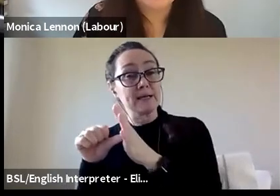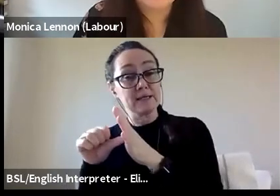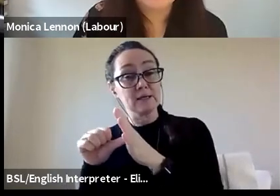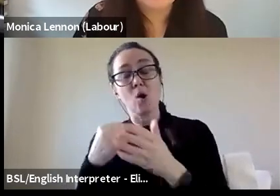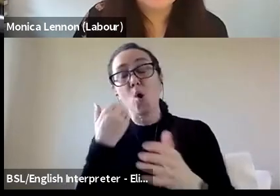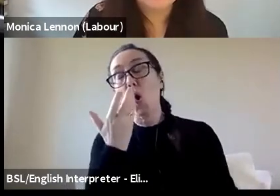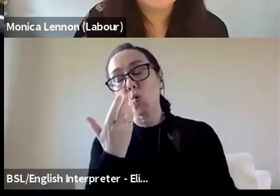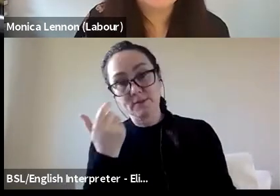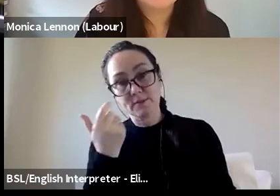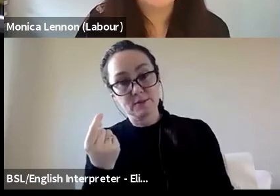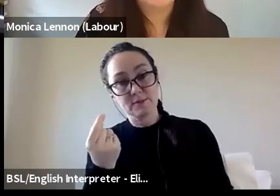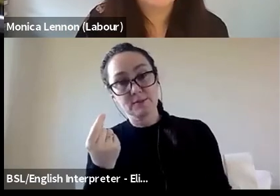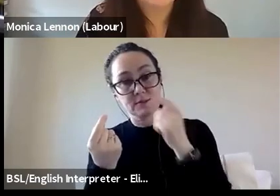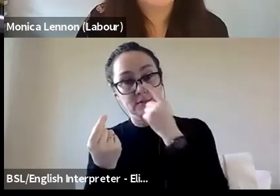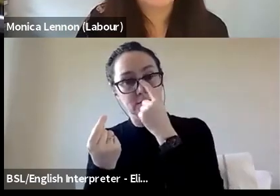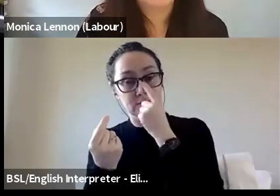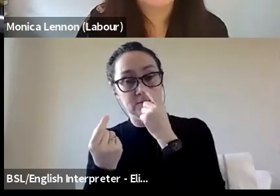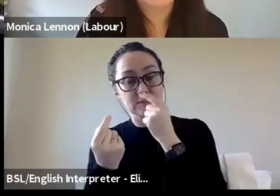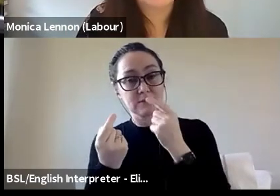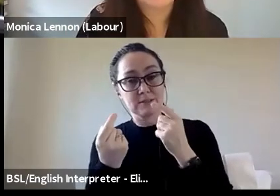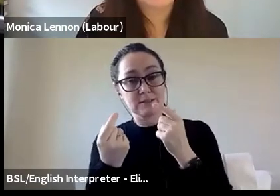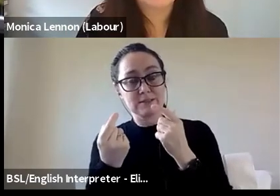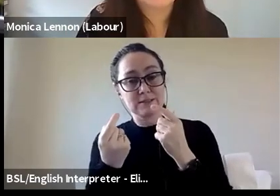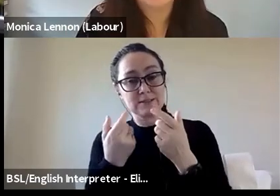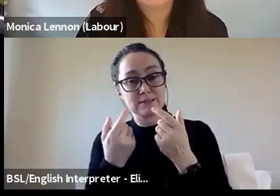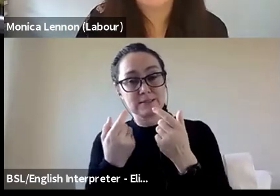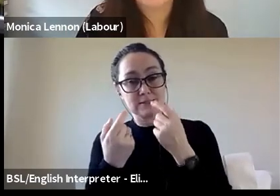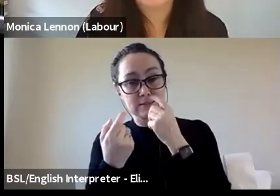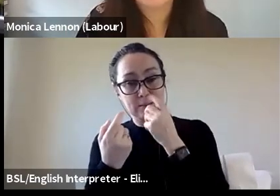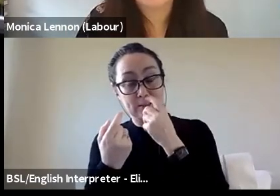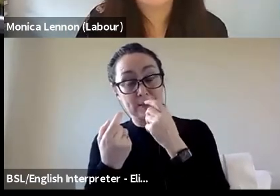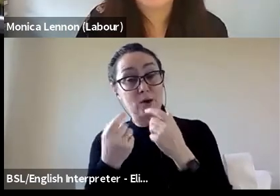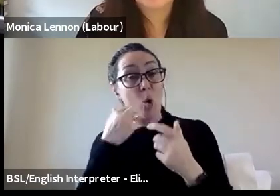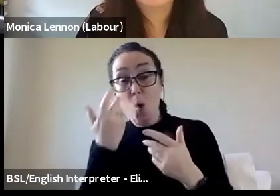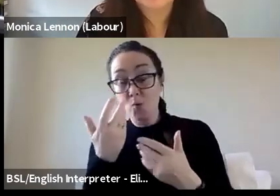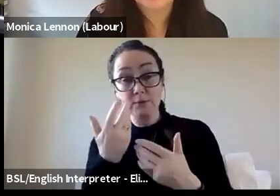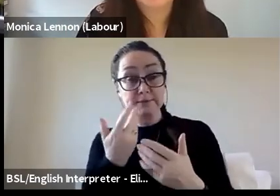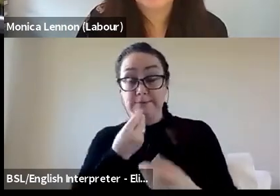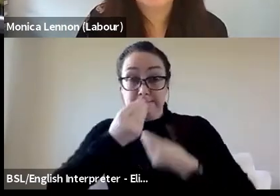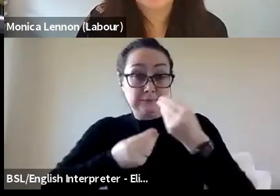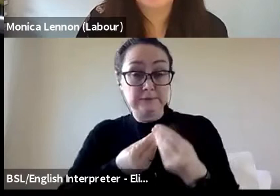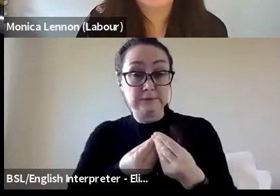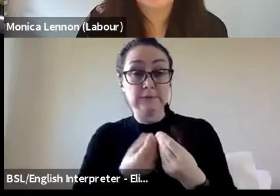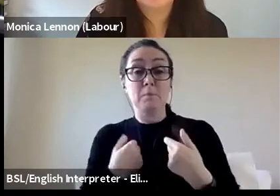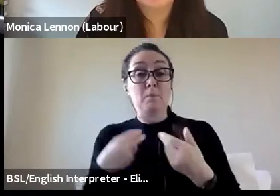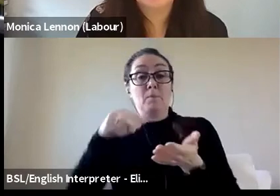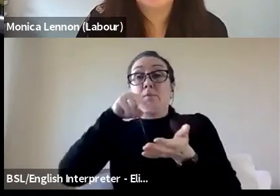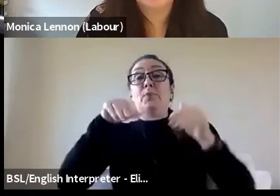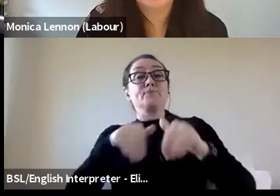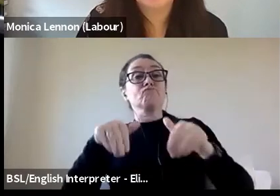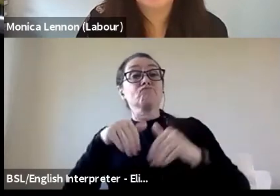always describes situations where the buses just go right past her, don't stop for her. And that is just